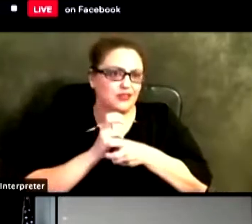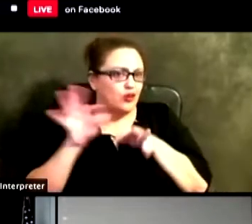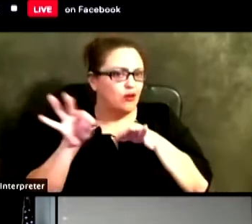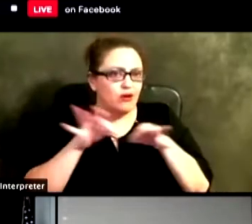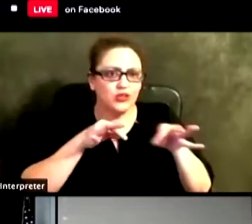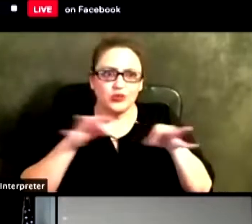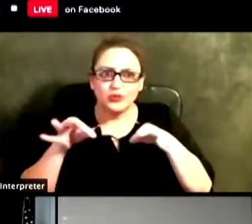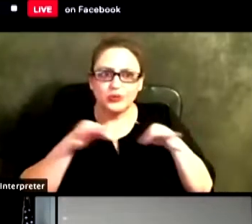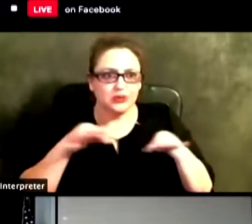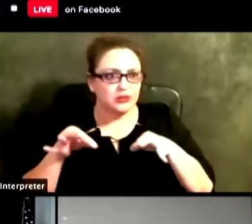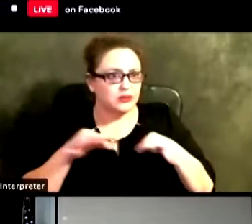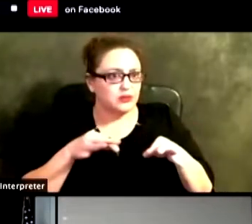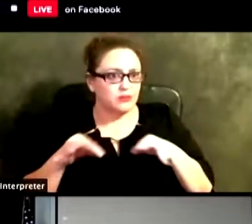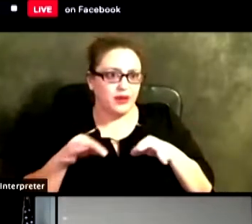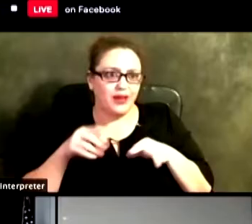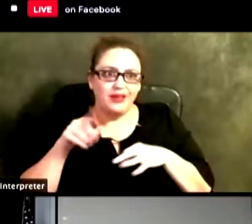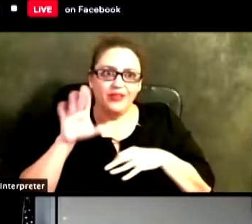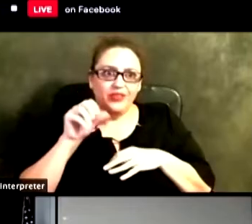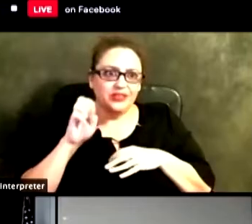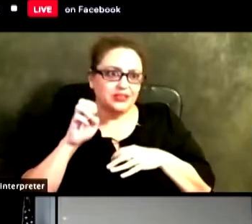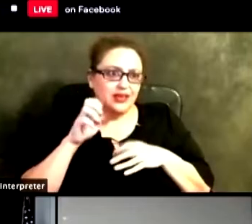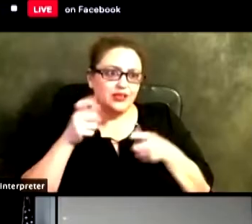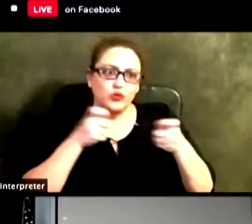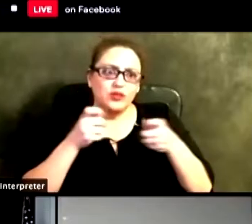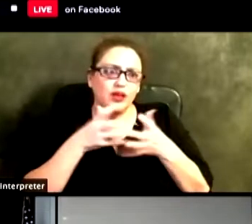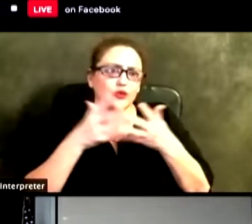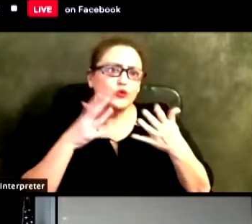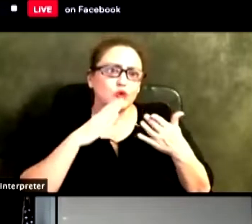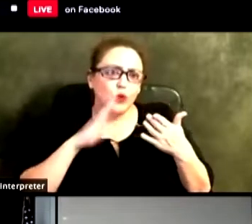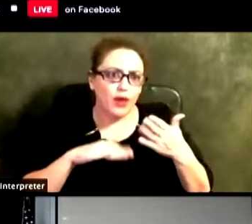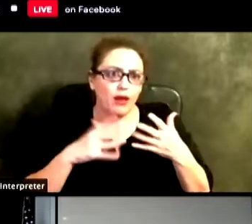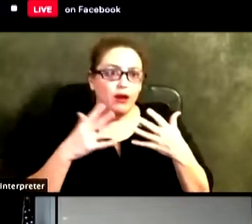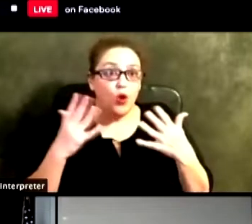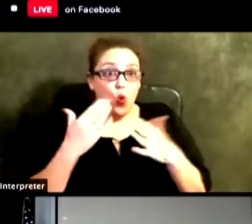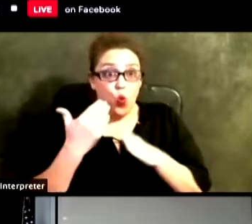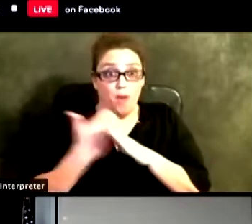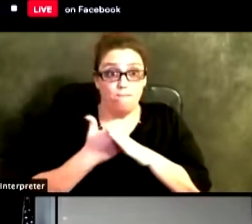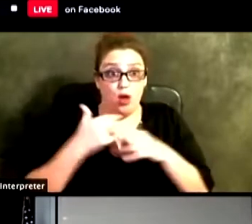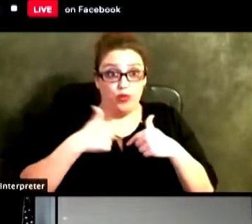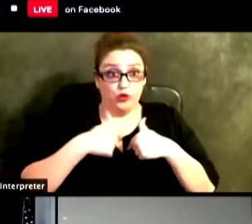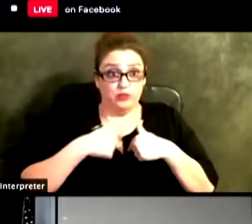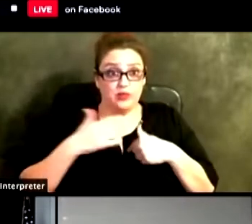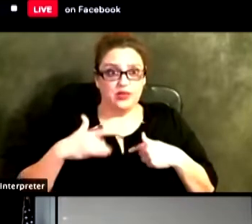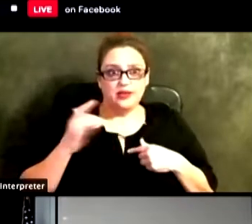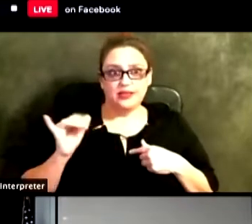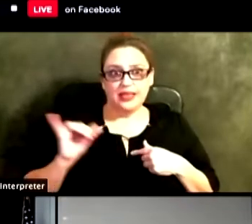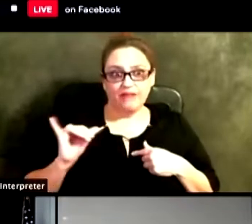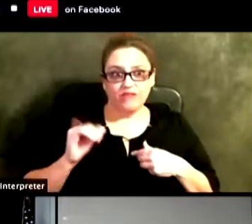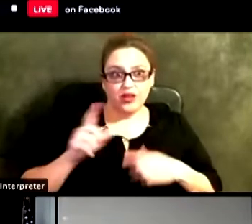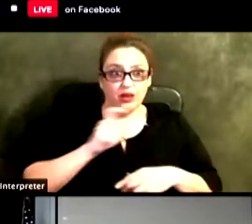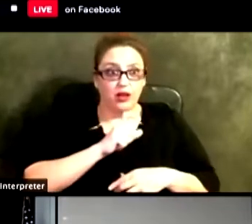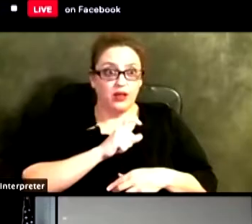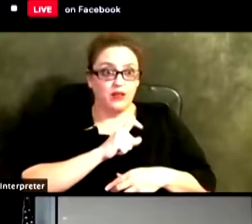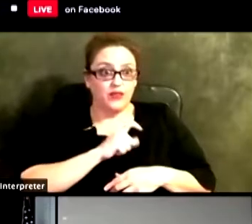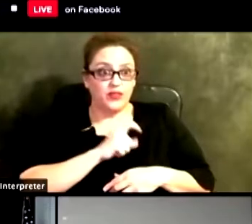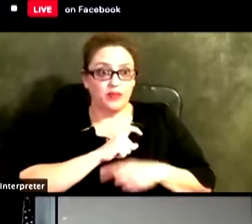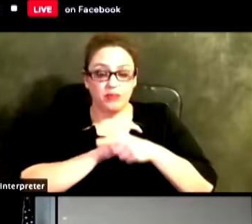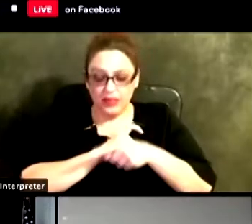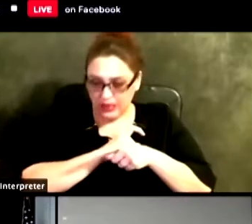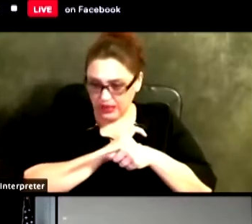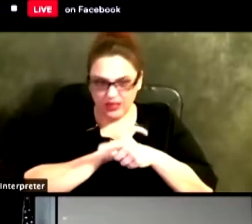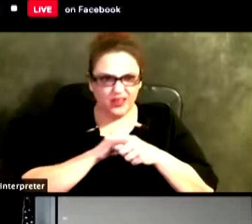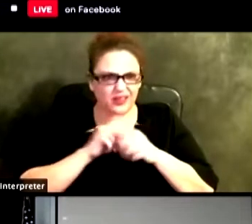how poorly this case was handled. What bothers me is I feel like the police have gone on to the next case.